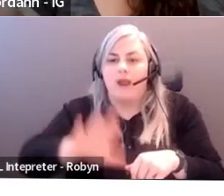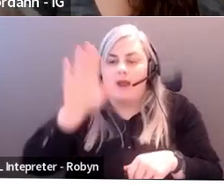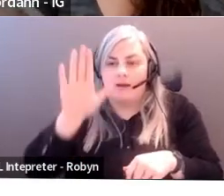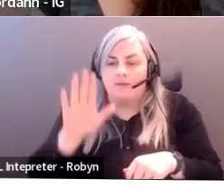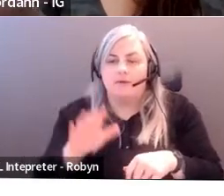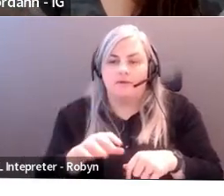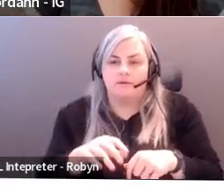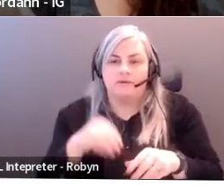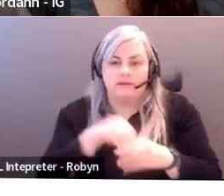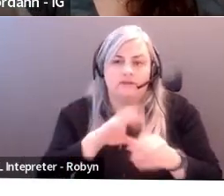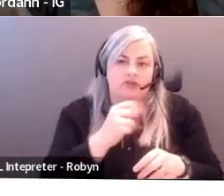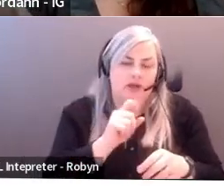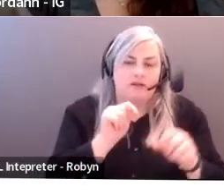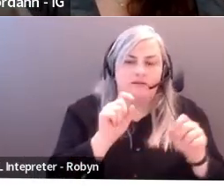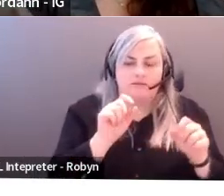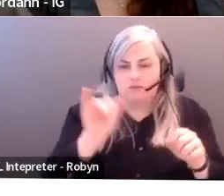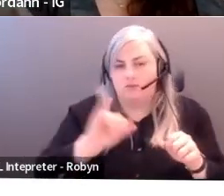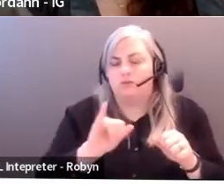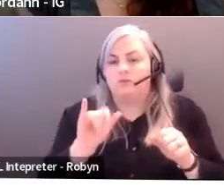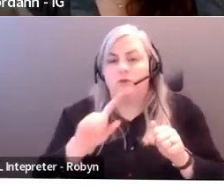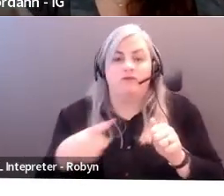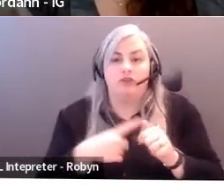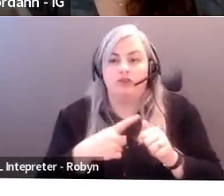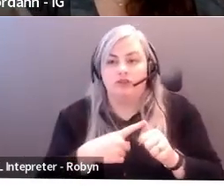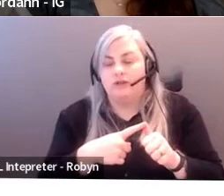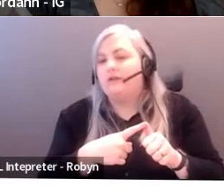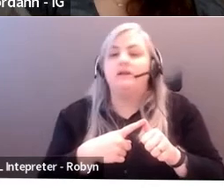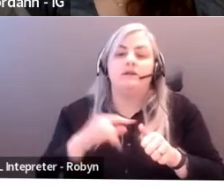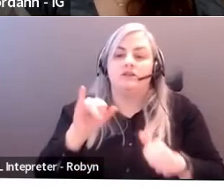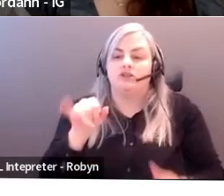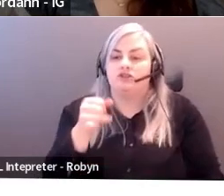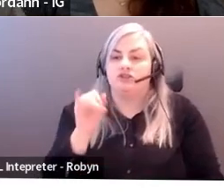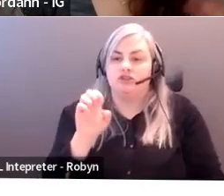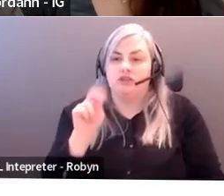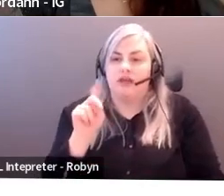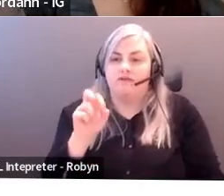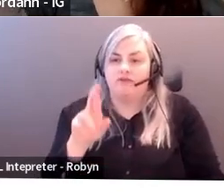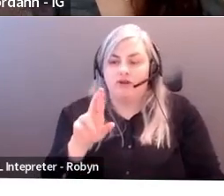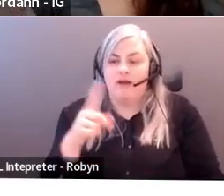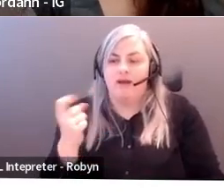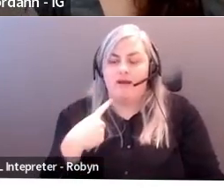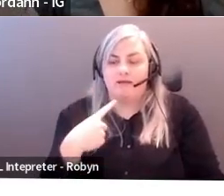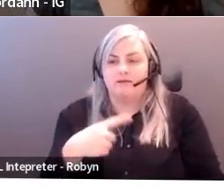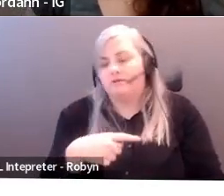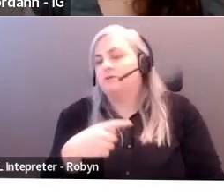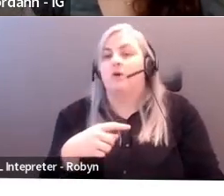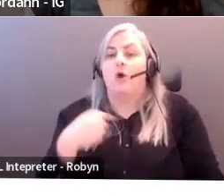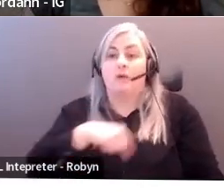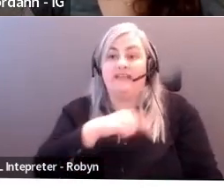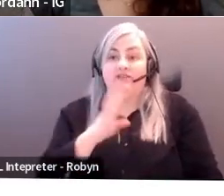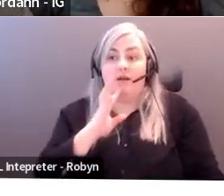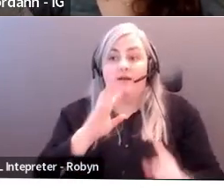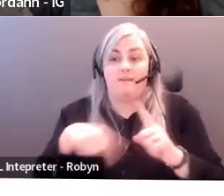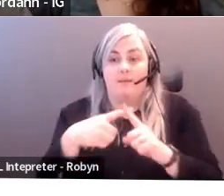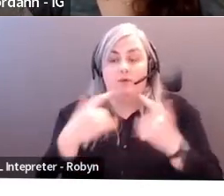up and anything else in the chat box. So first, Jennifer asked, what we talk about today